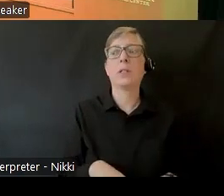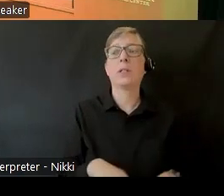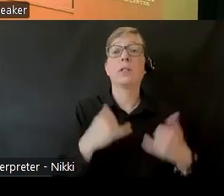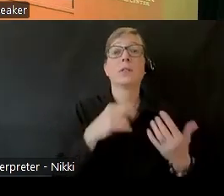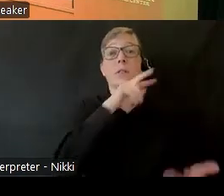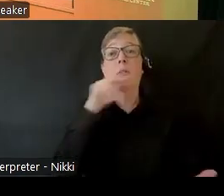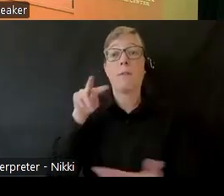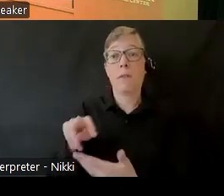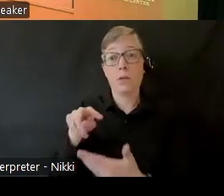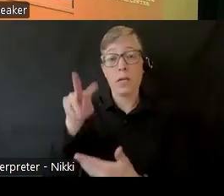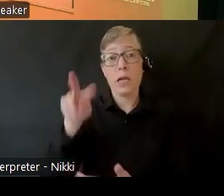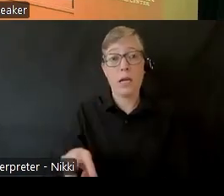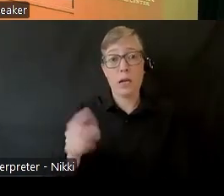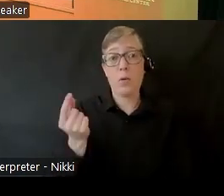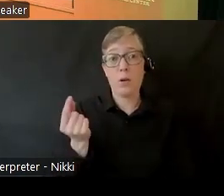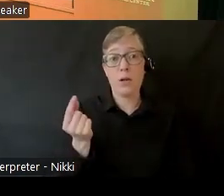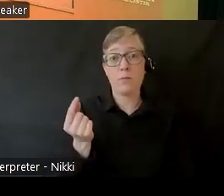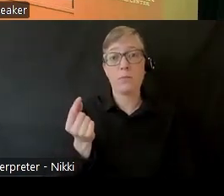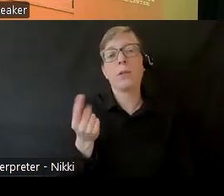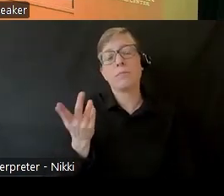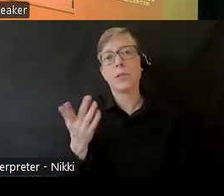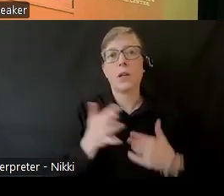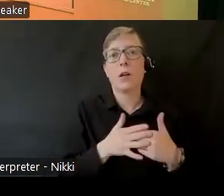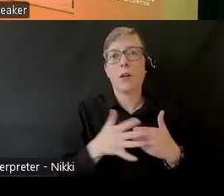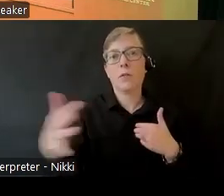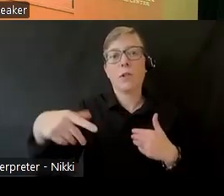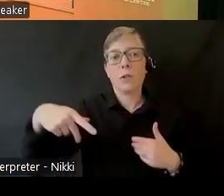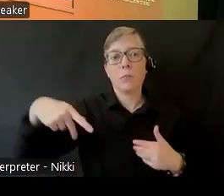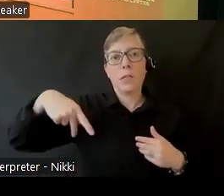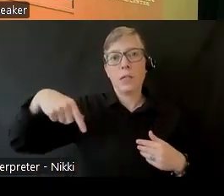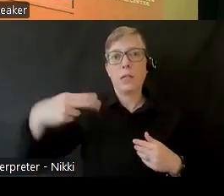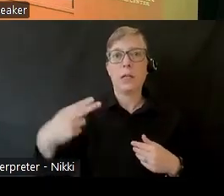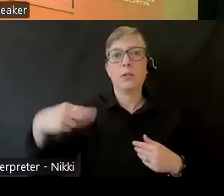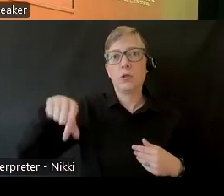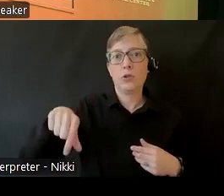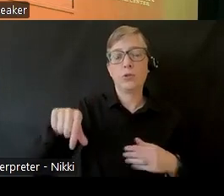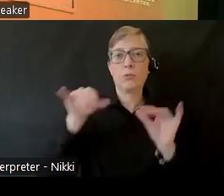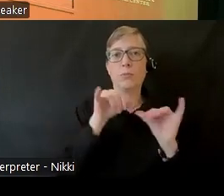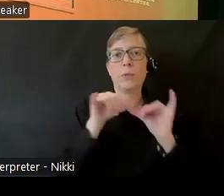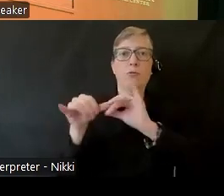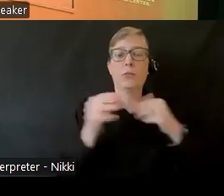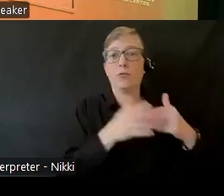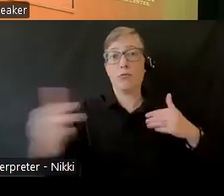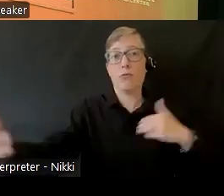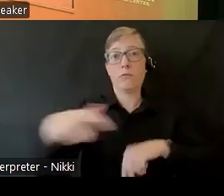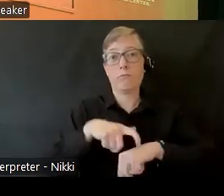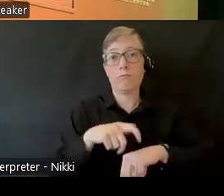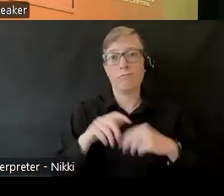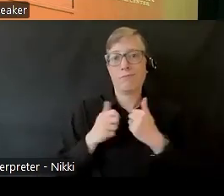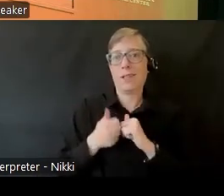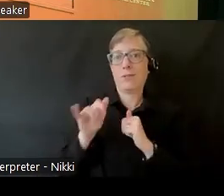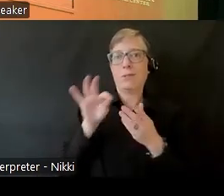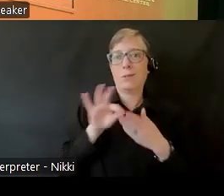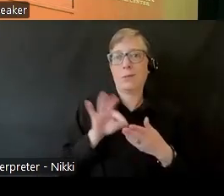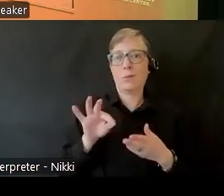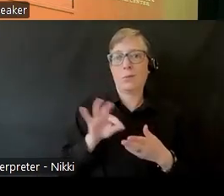so so over the sequence of THQ measurements and over time, how does the PHQ-9 score